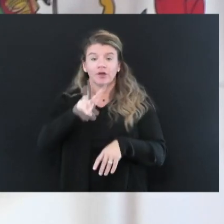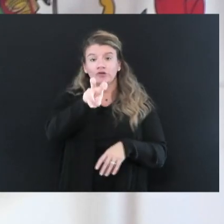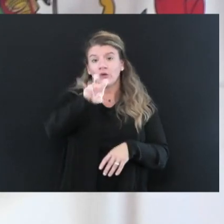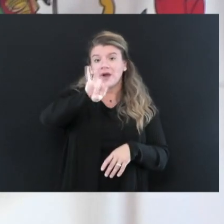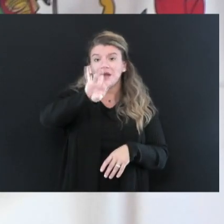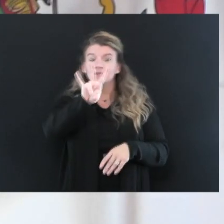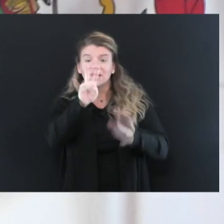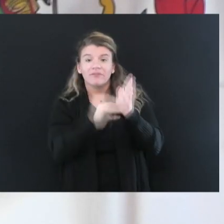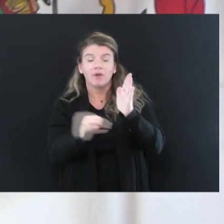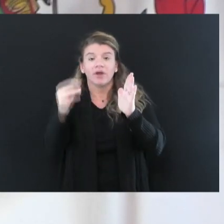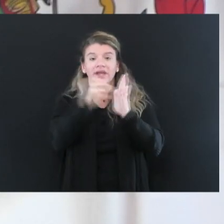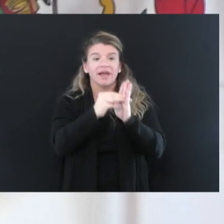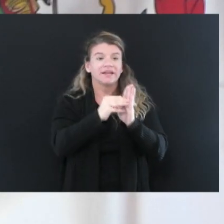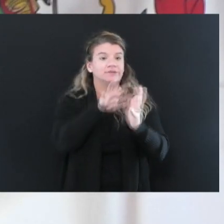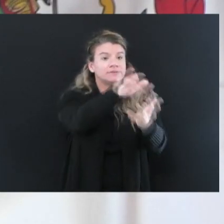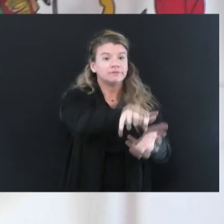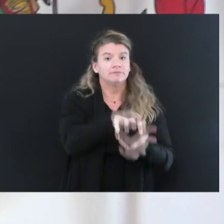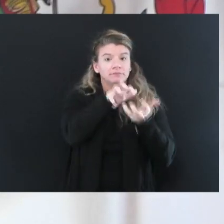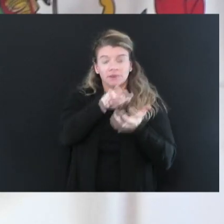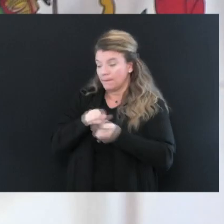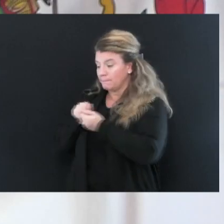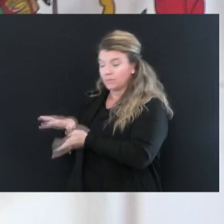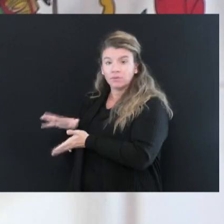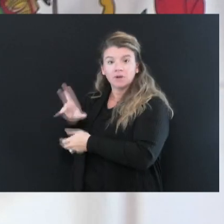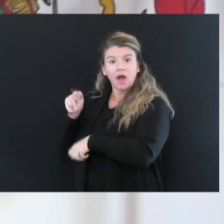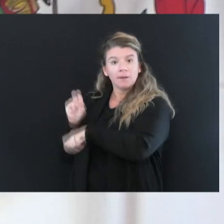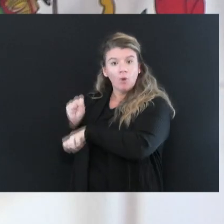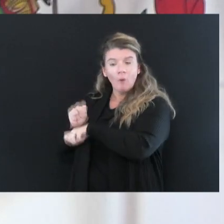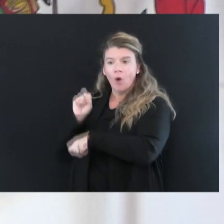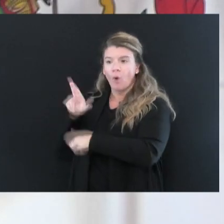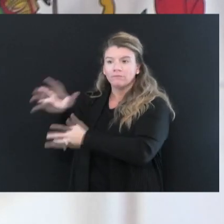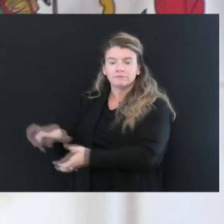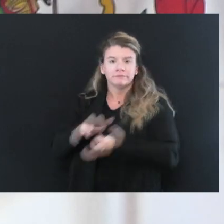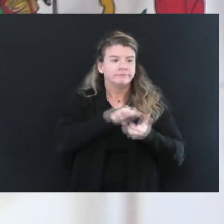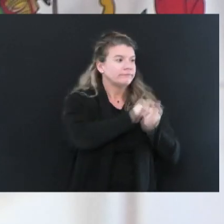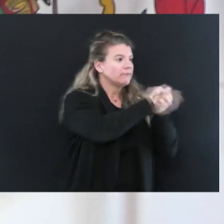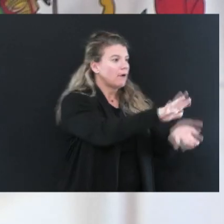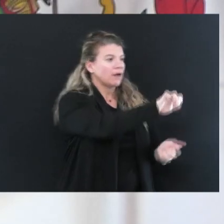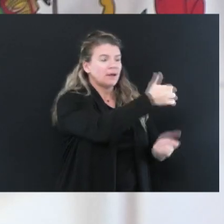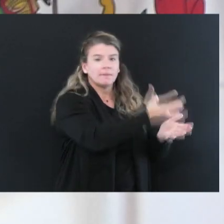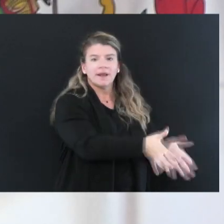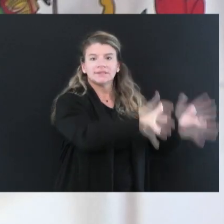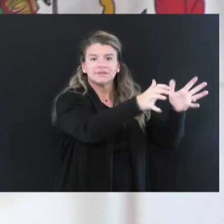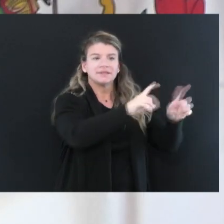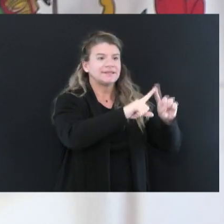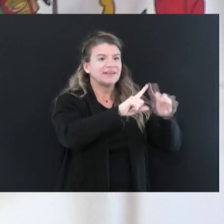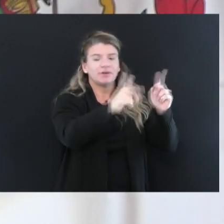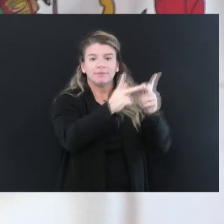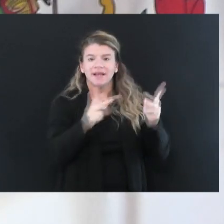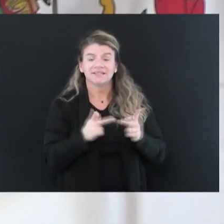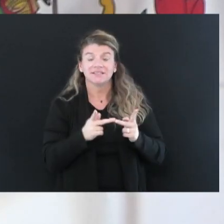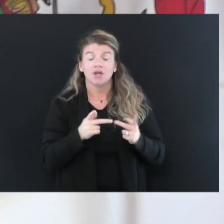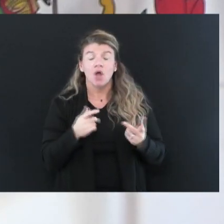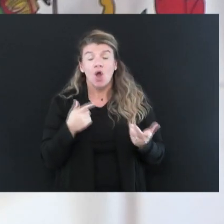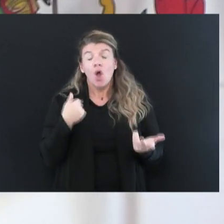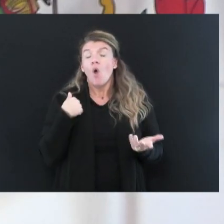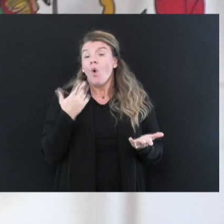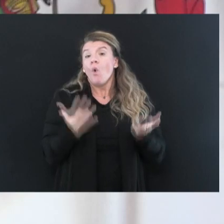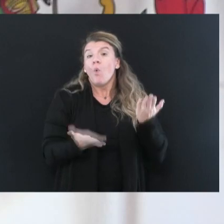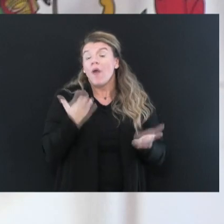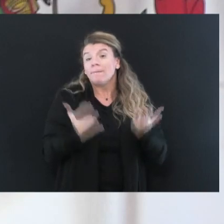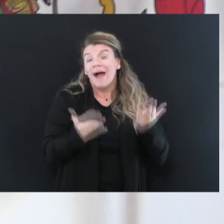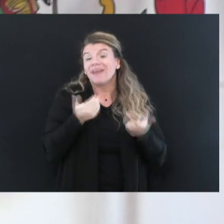287 million over to over to workforce, we may have very